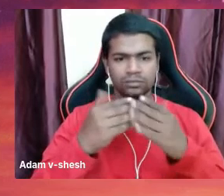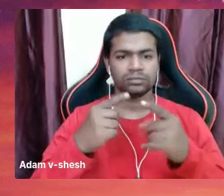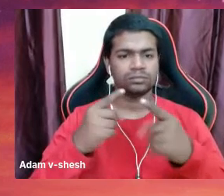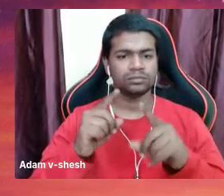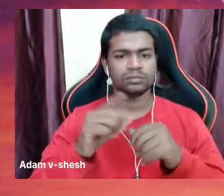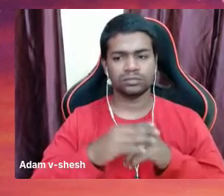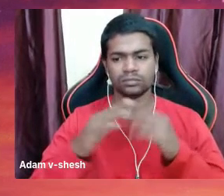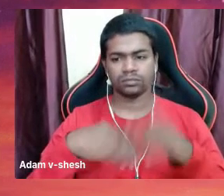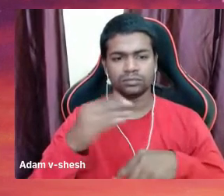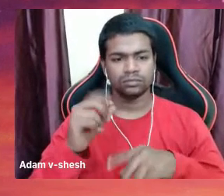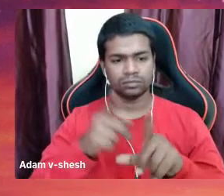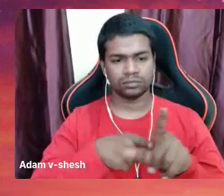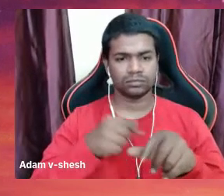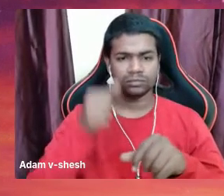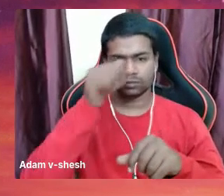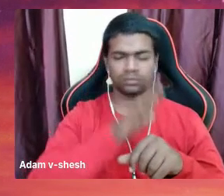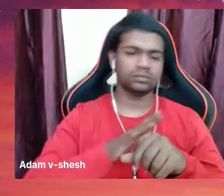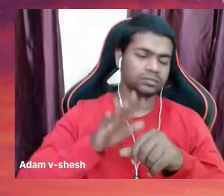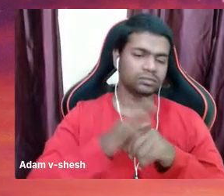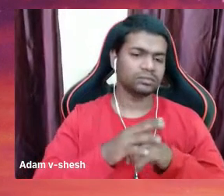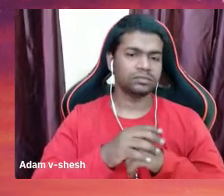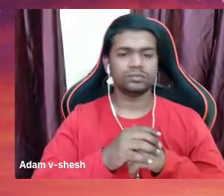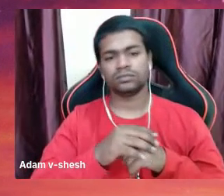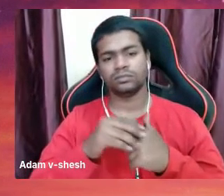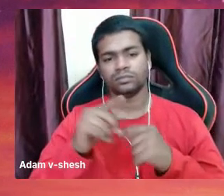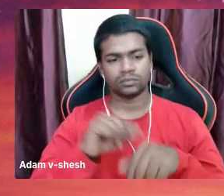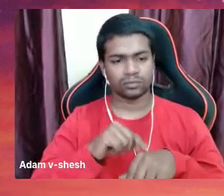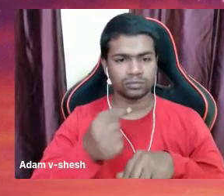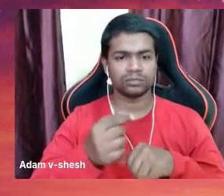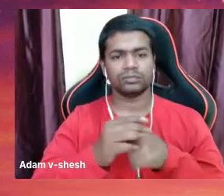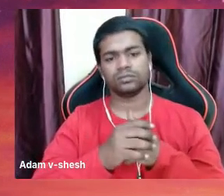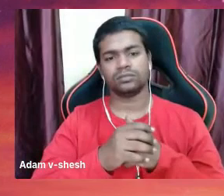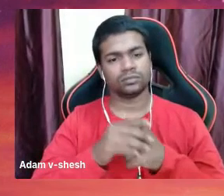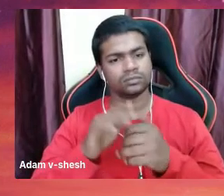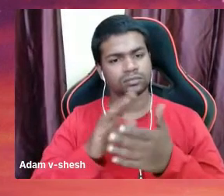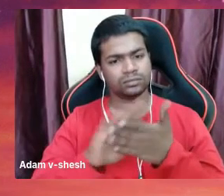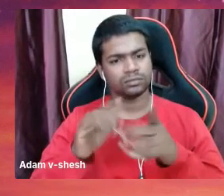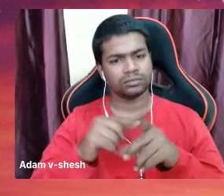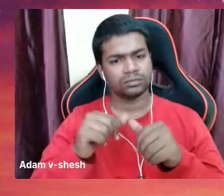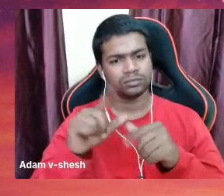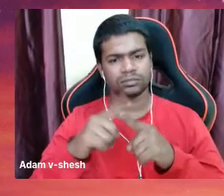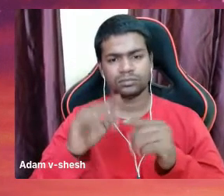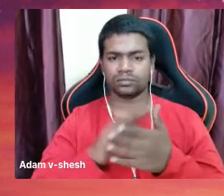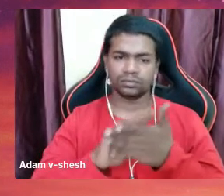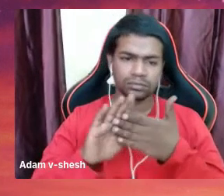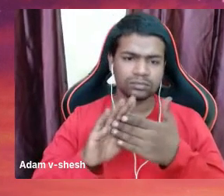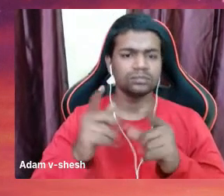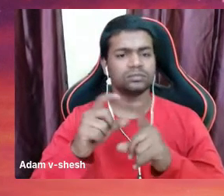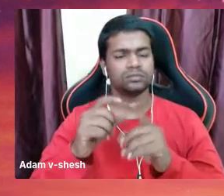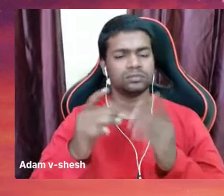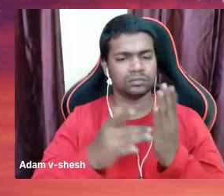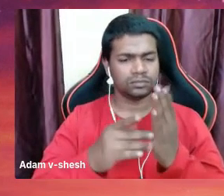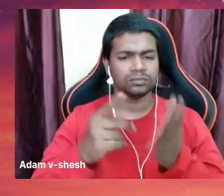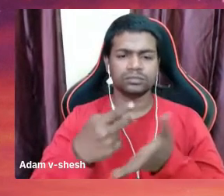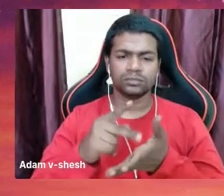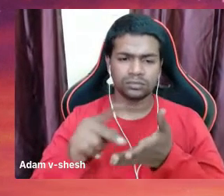next 10 years, India has this incredible opportunity. Like healthcare, edtech, e-commerce, digital payments, mobility,